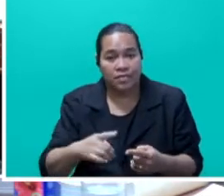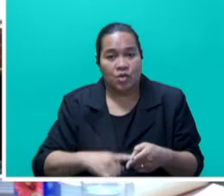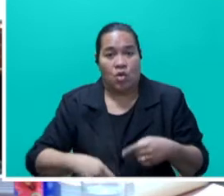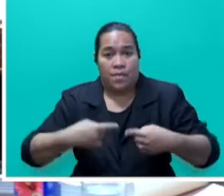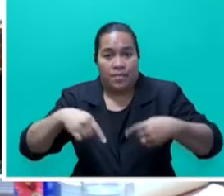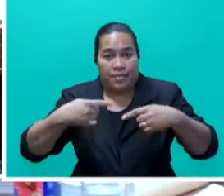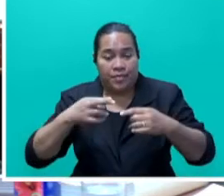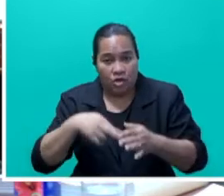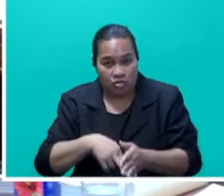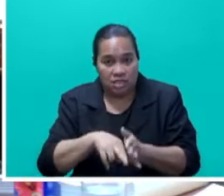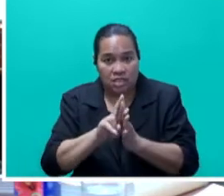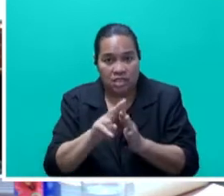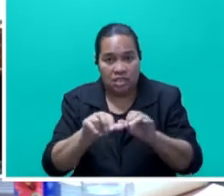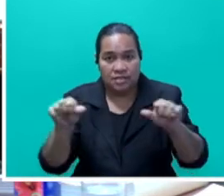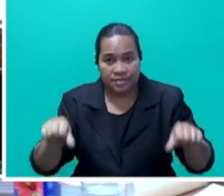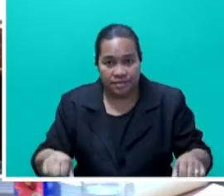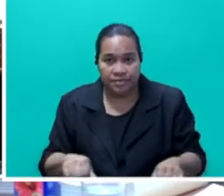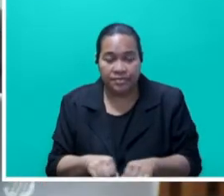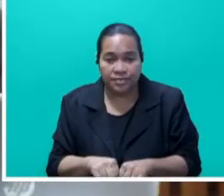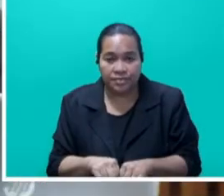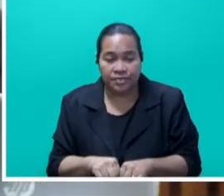and resilient agriculture sector